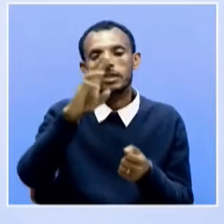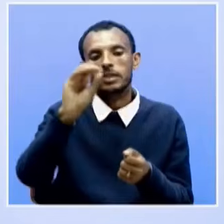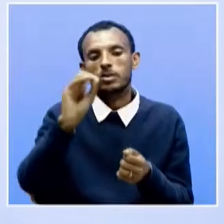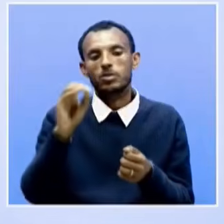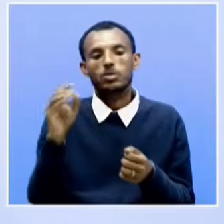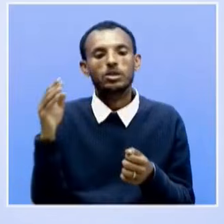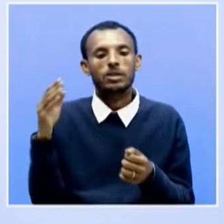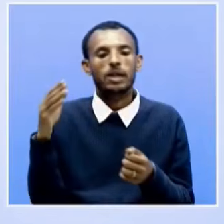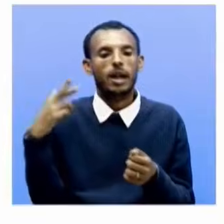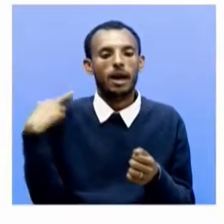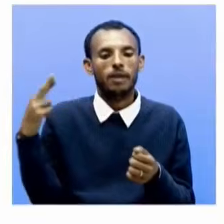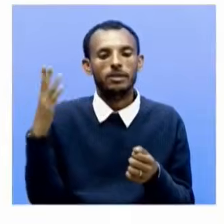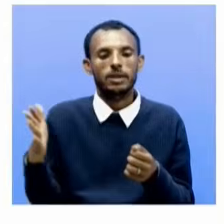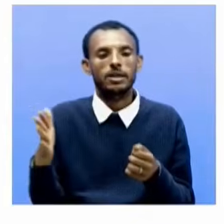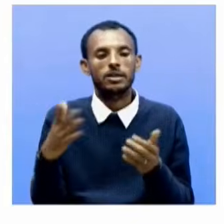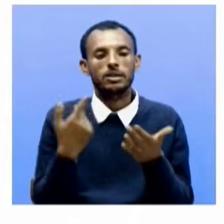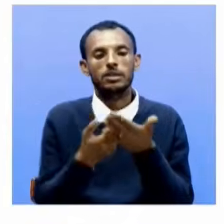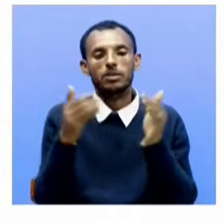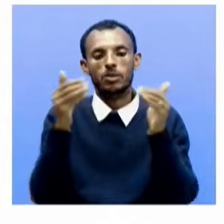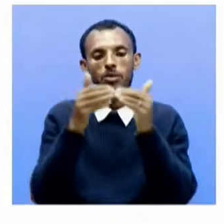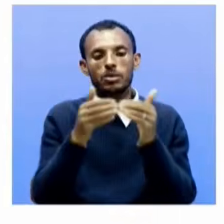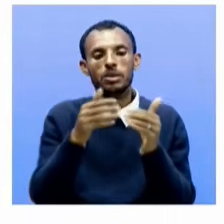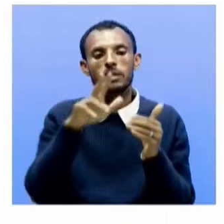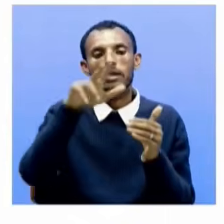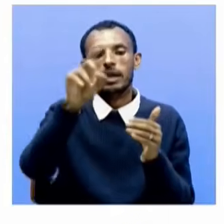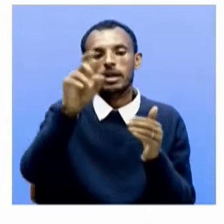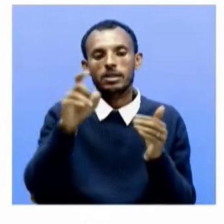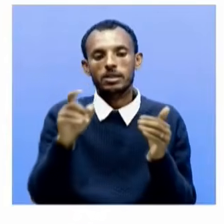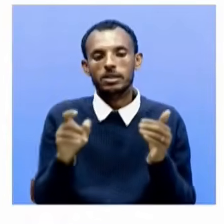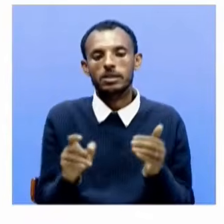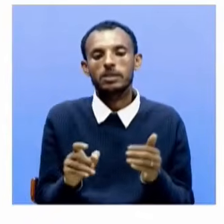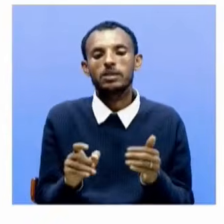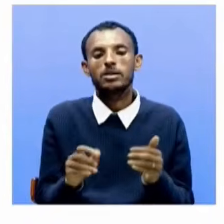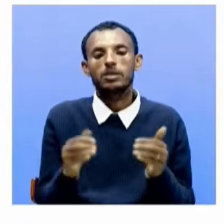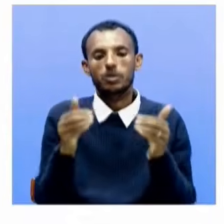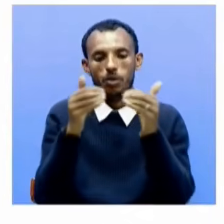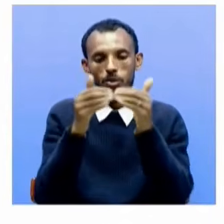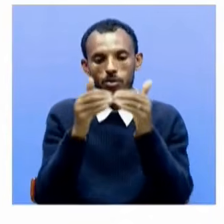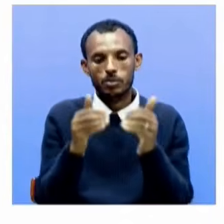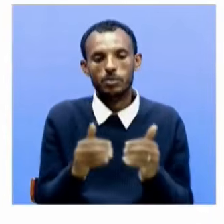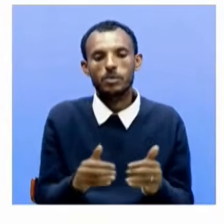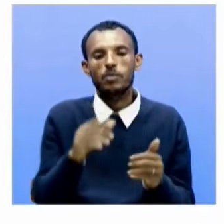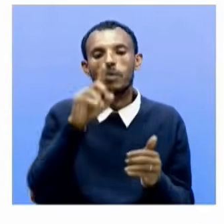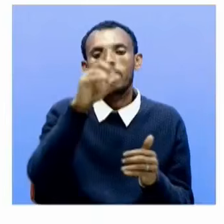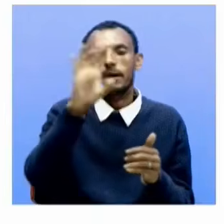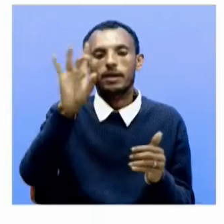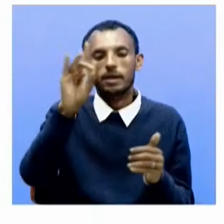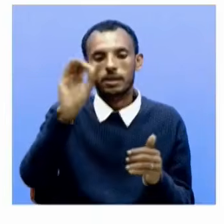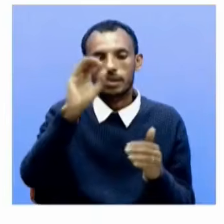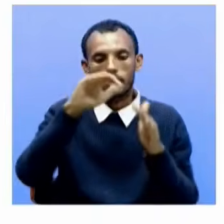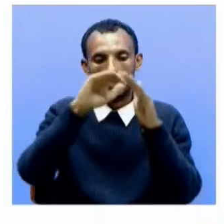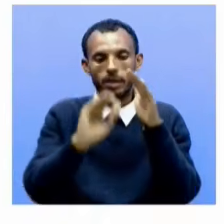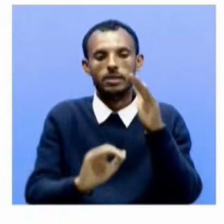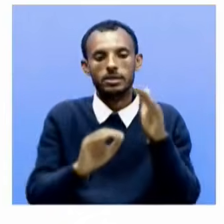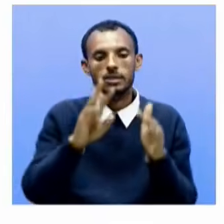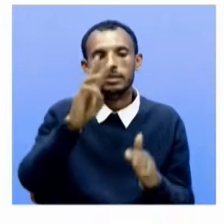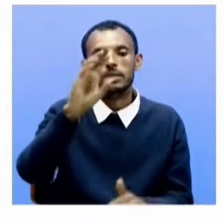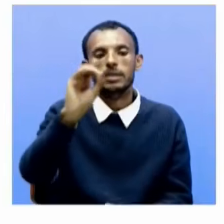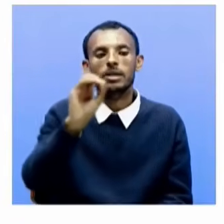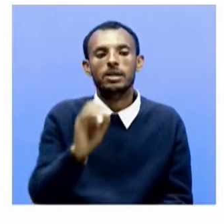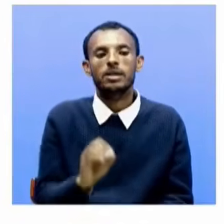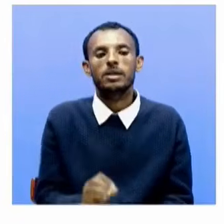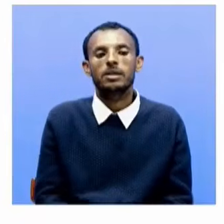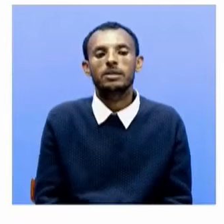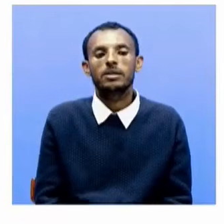the right side, then this becomes 3x degree is equal to 180 degree minus 60